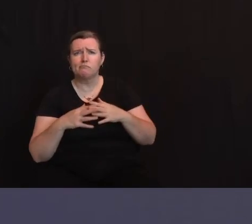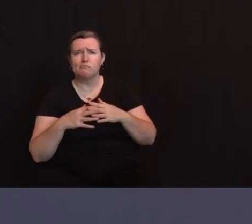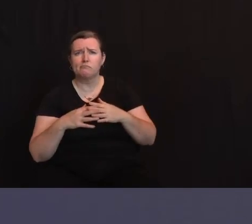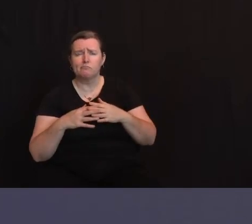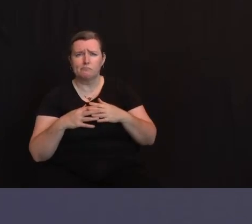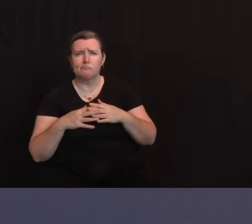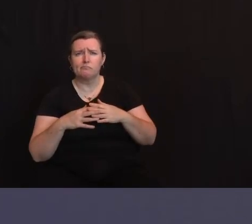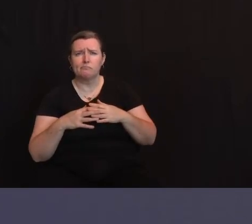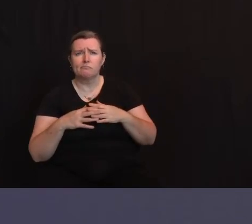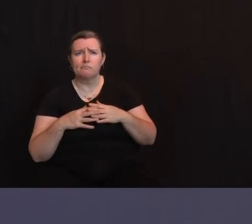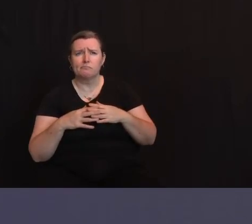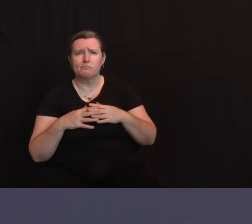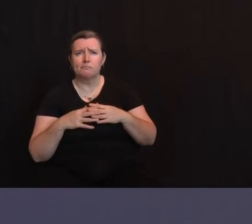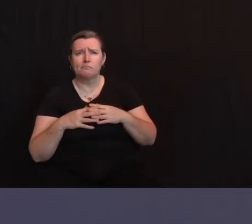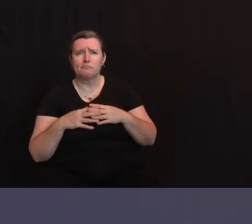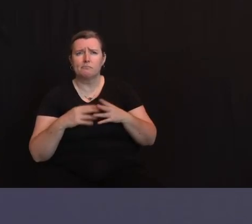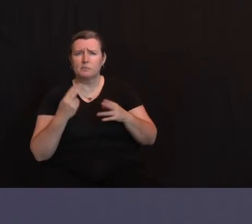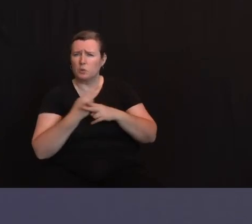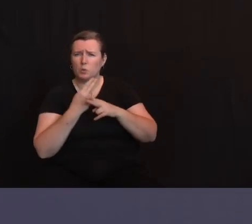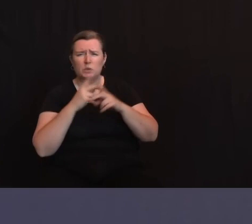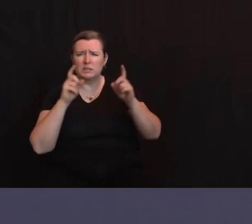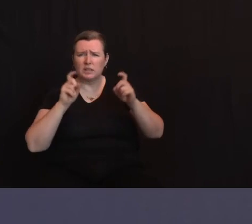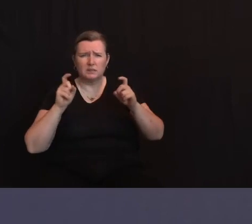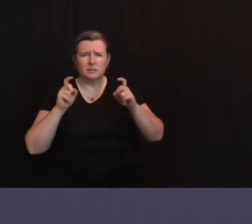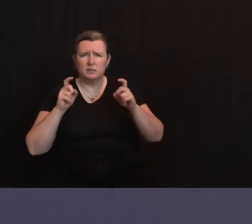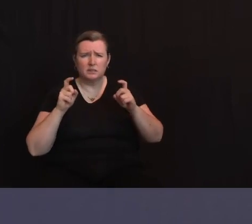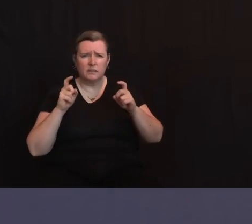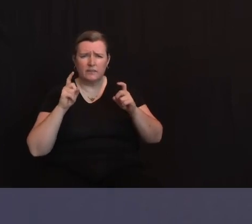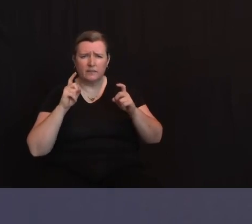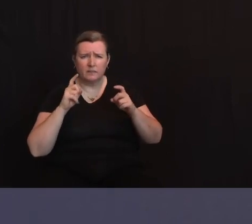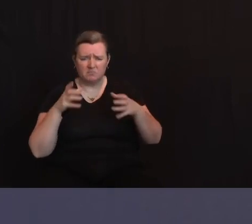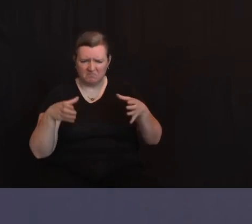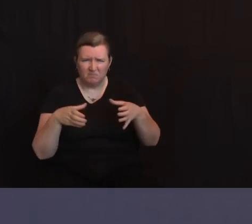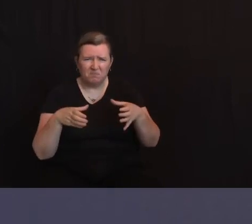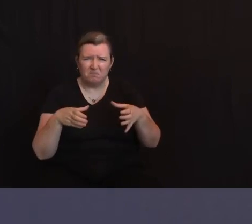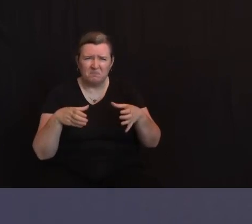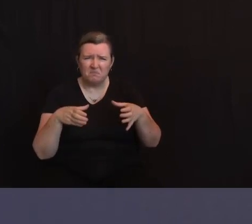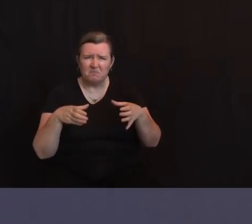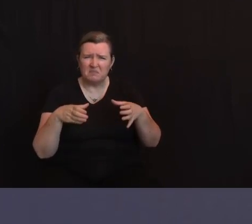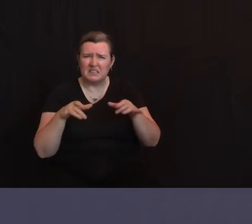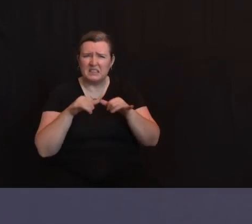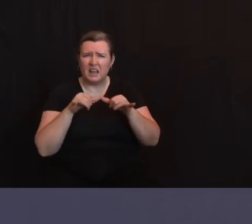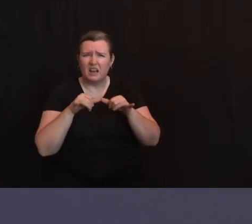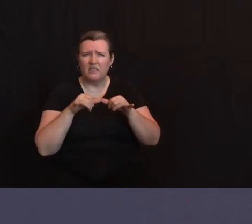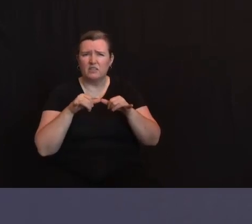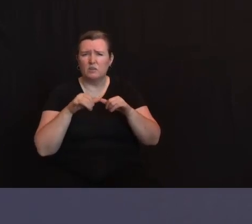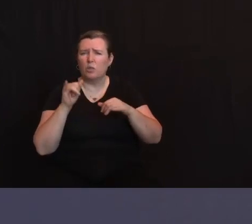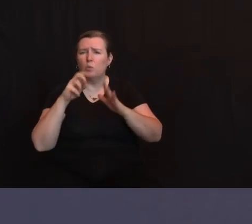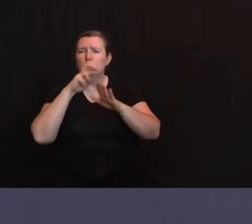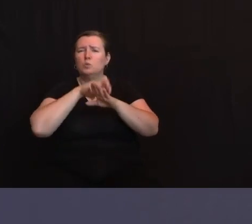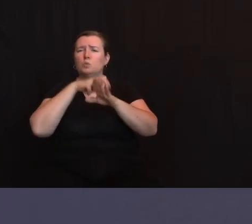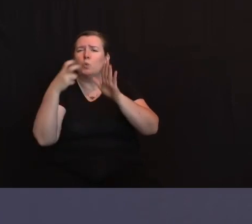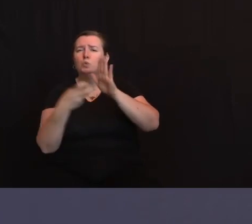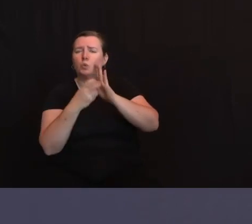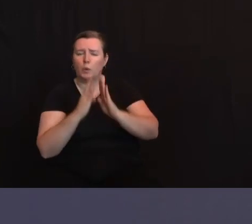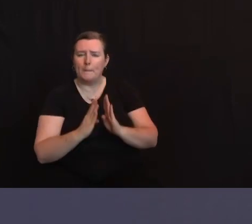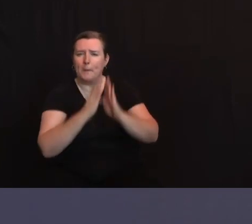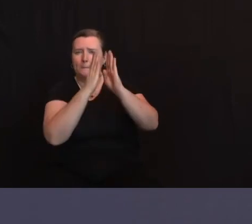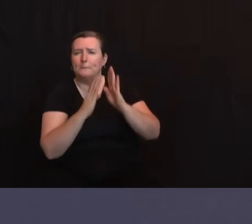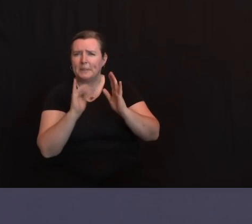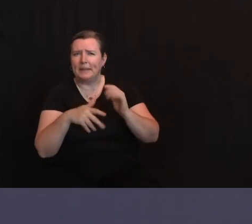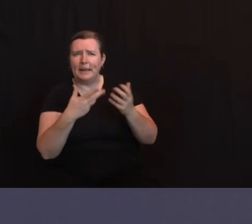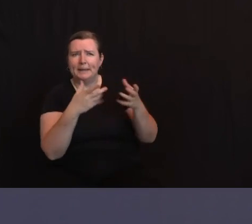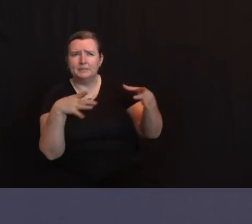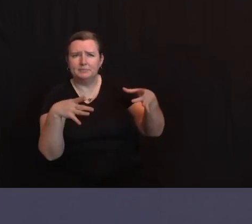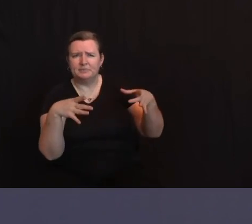would be sent to most long-term care facilities in the country, as I understood it. So we're going to keep you updated on that. And